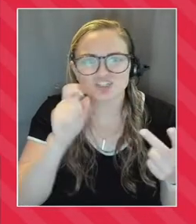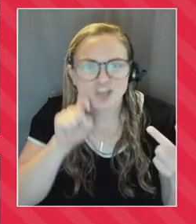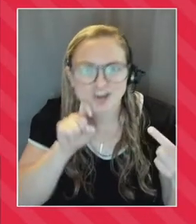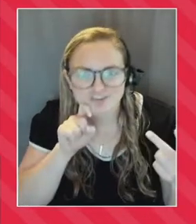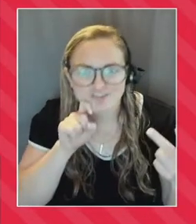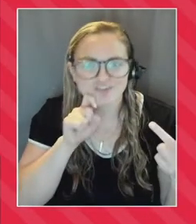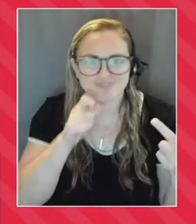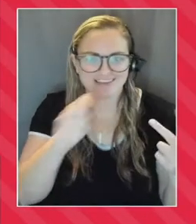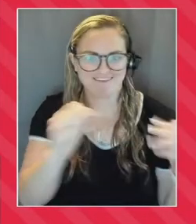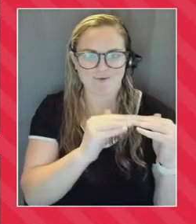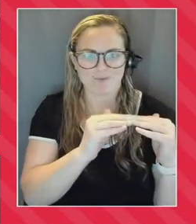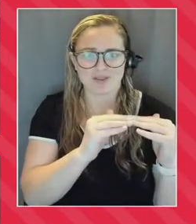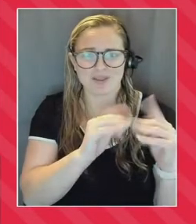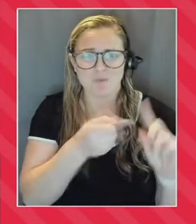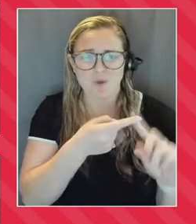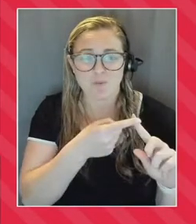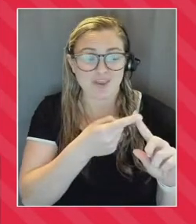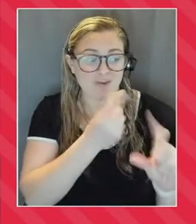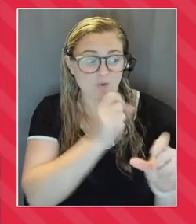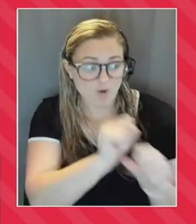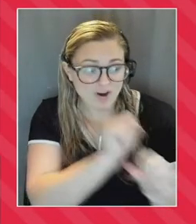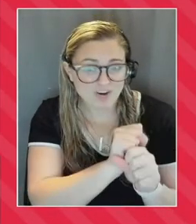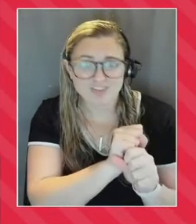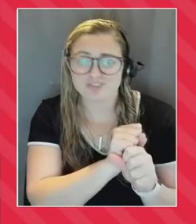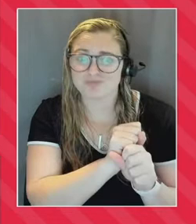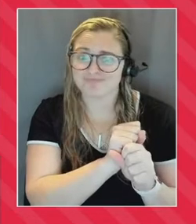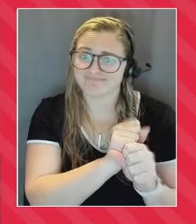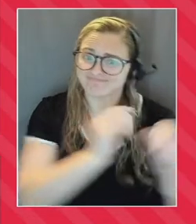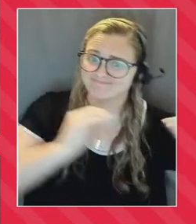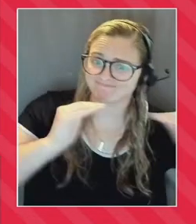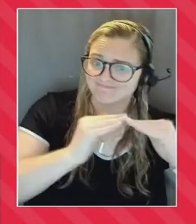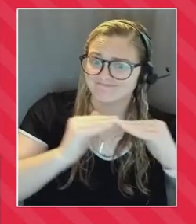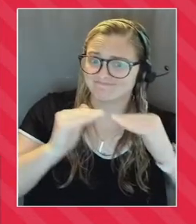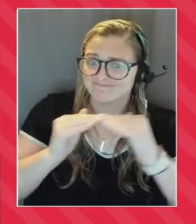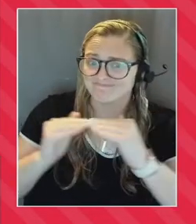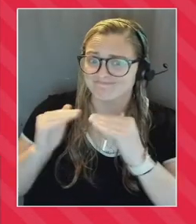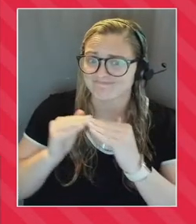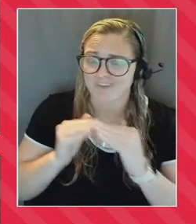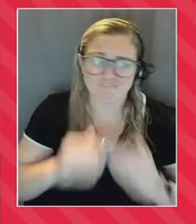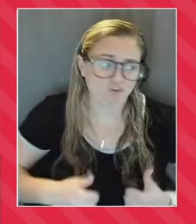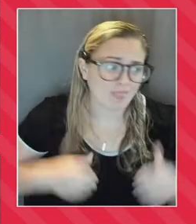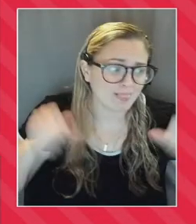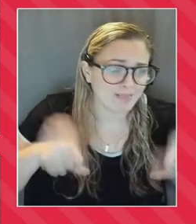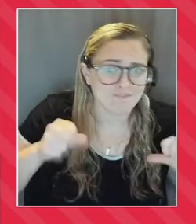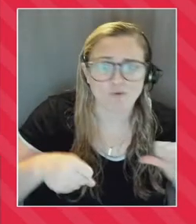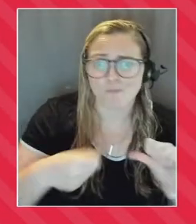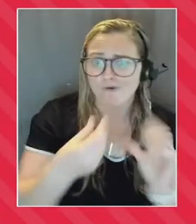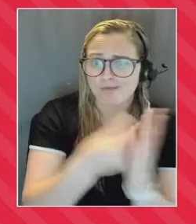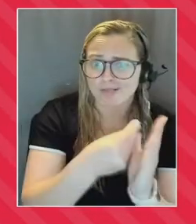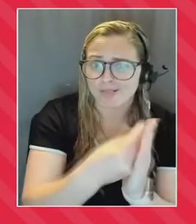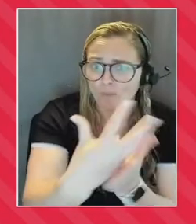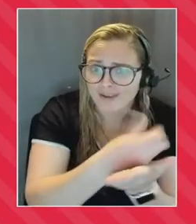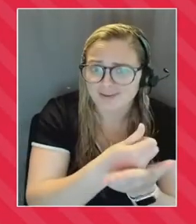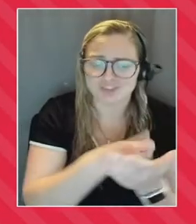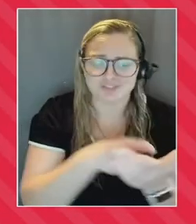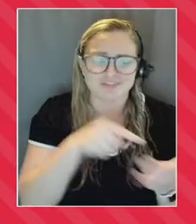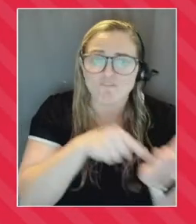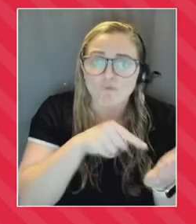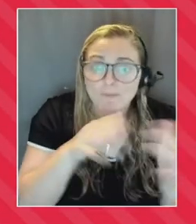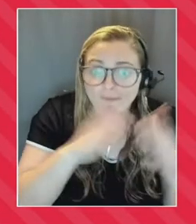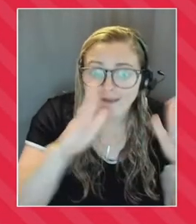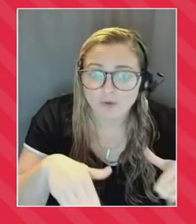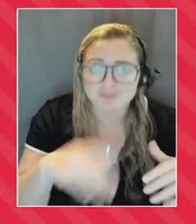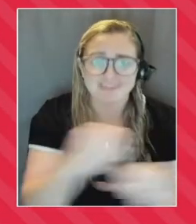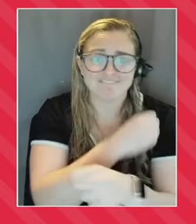dismantle structural racism, when we advocate for livable wages and affordable housing, when we fight for